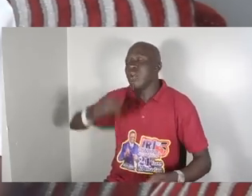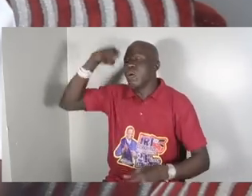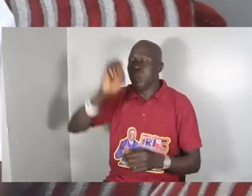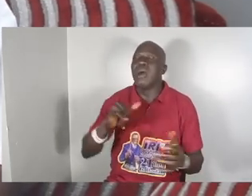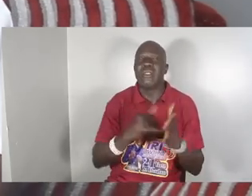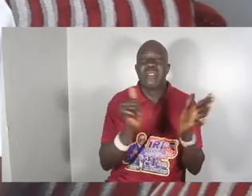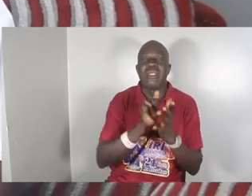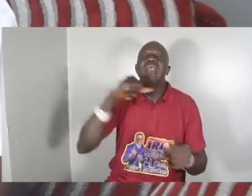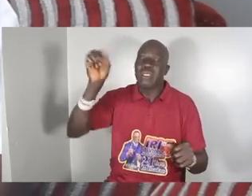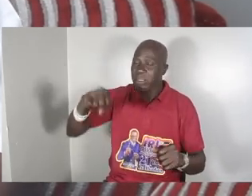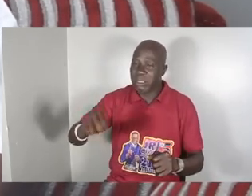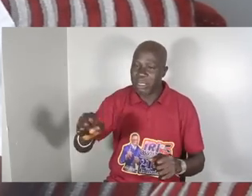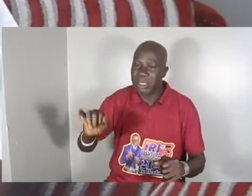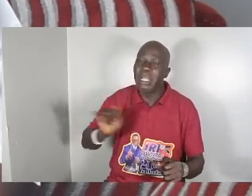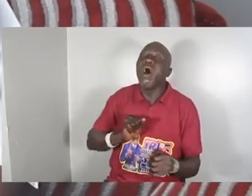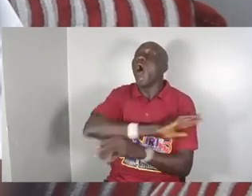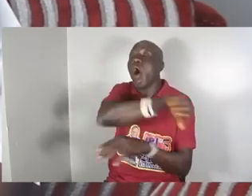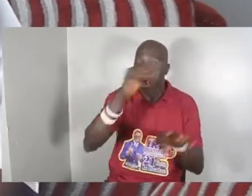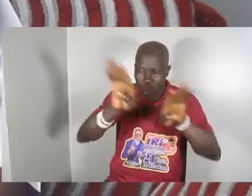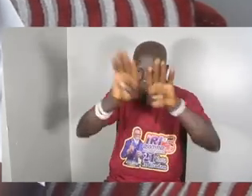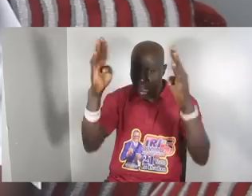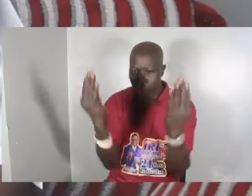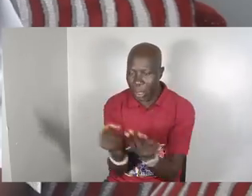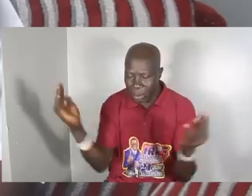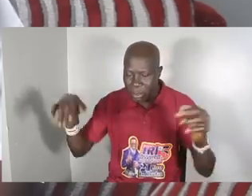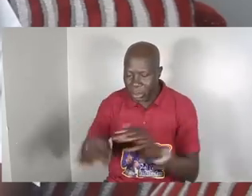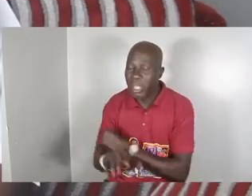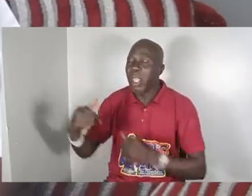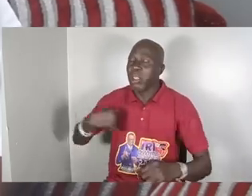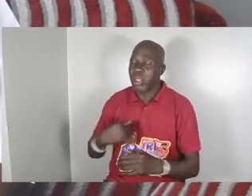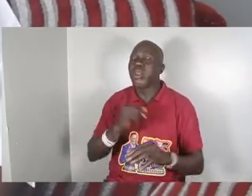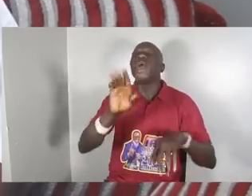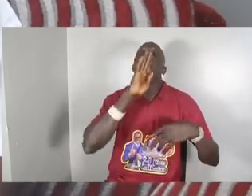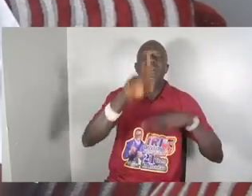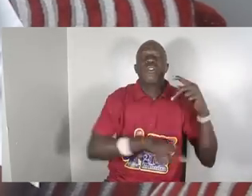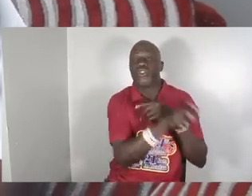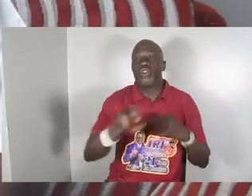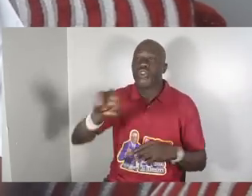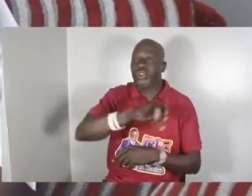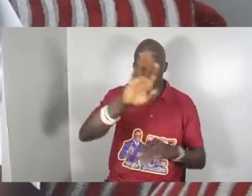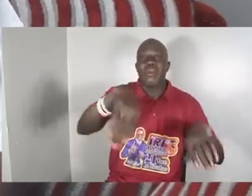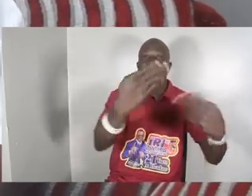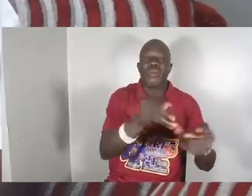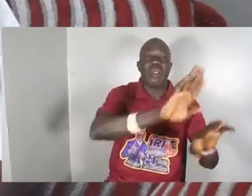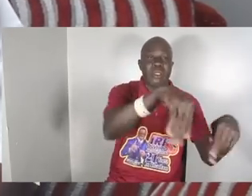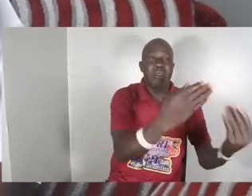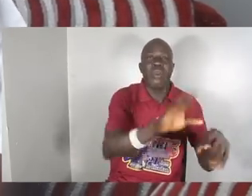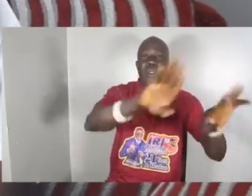It's not our day. Yes. Go branches, you are packed. All our branches. I will go there.